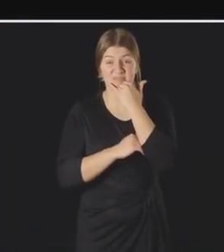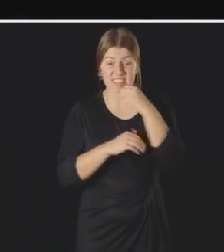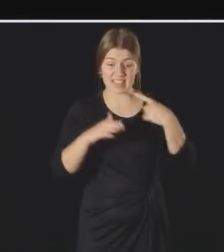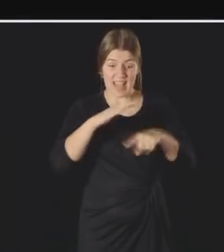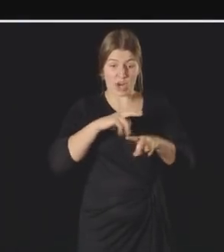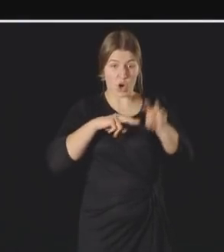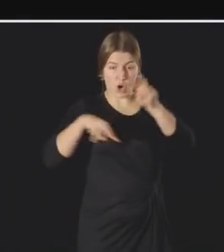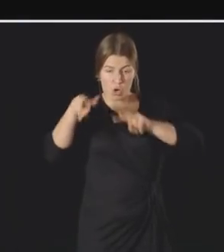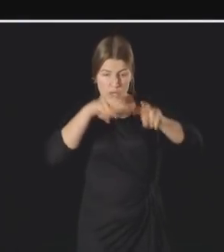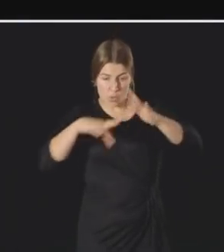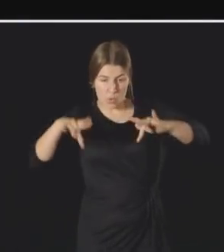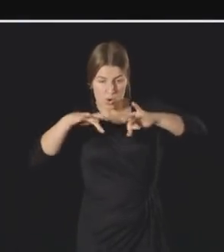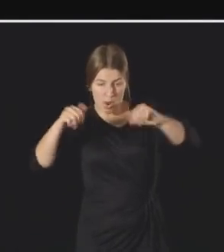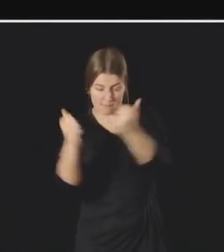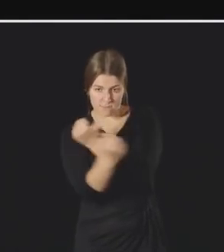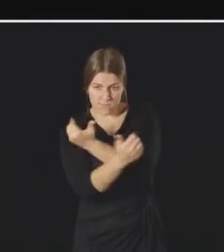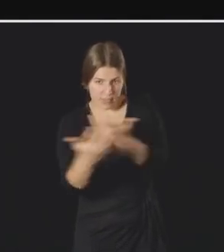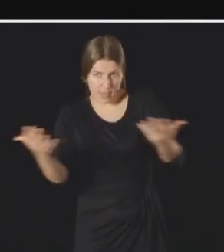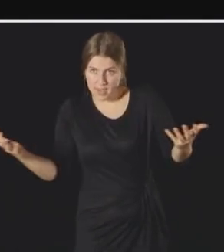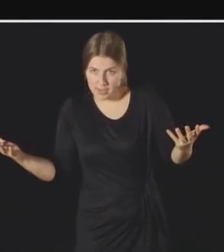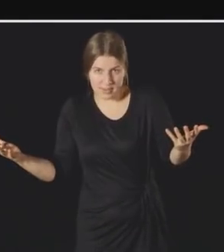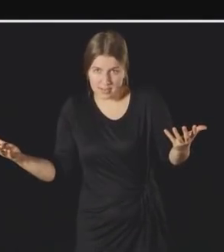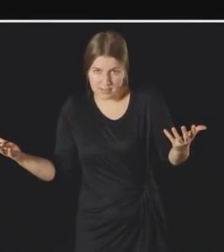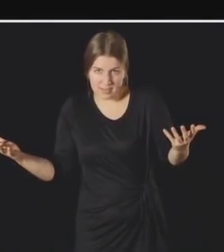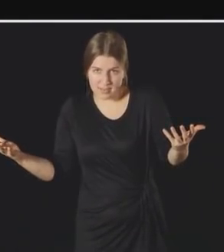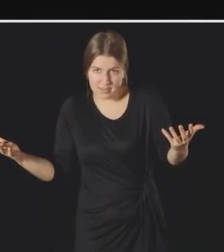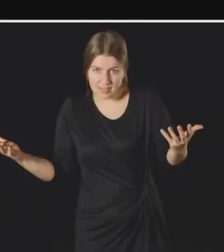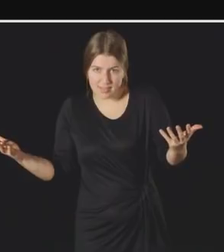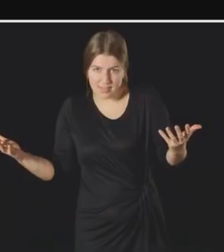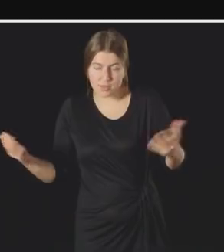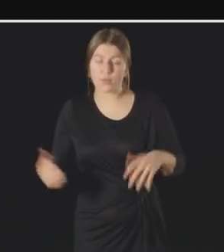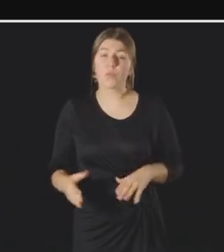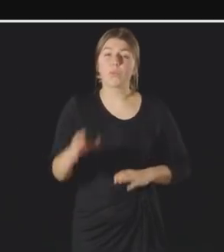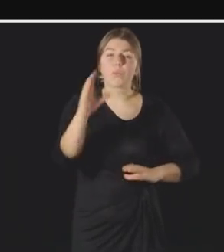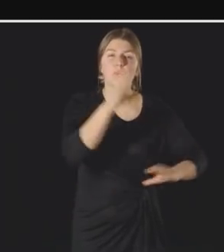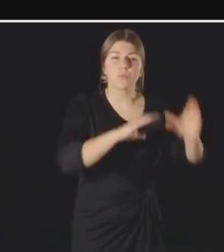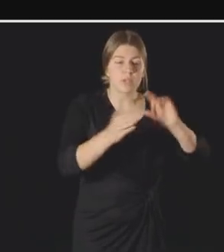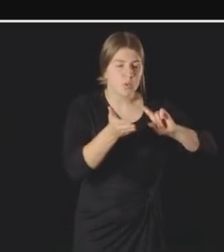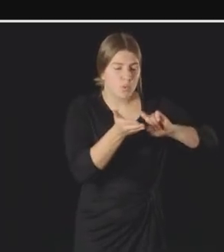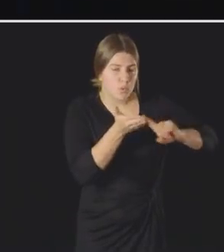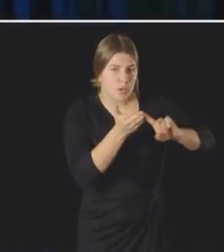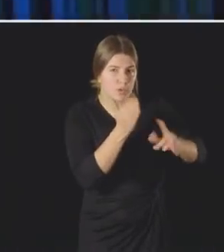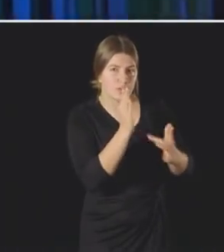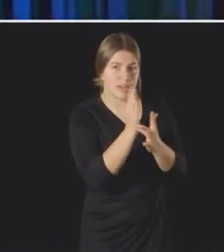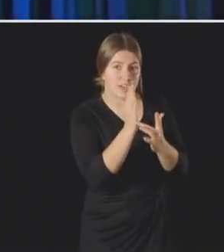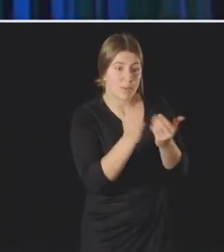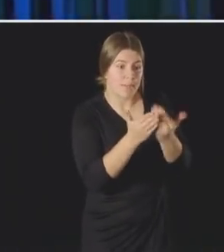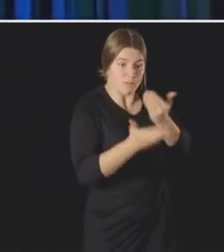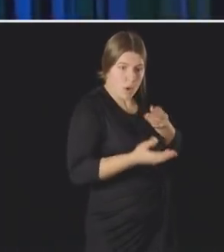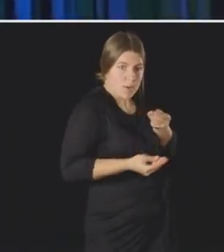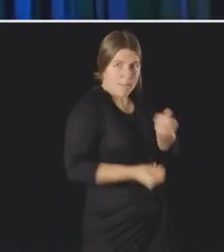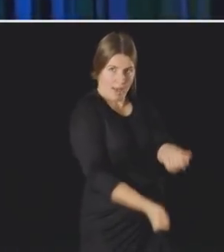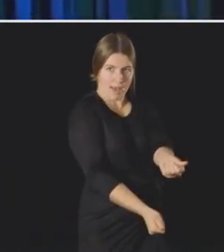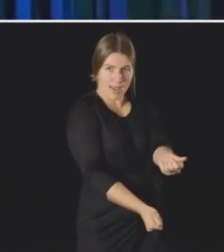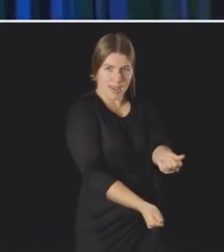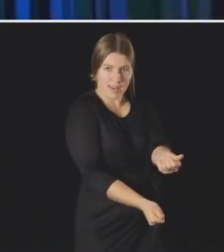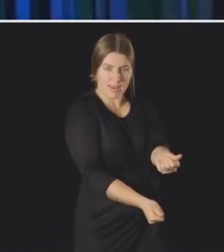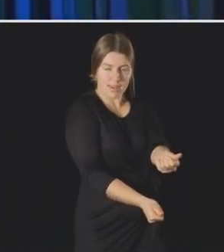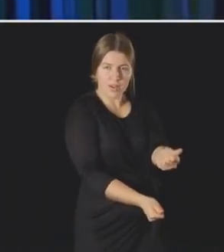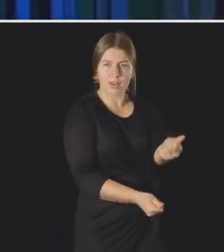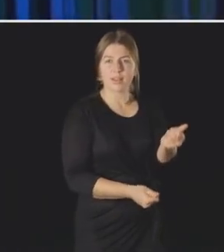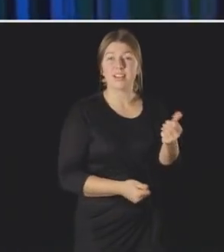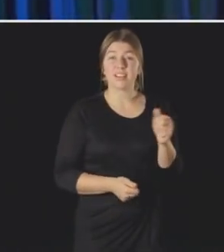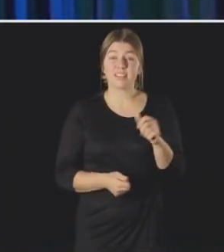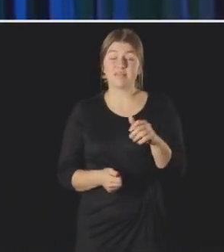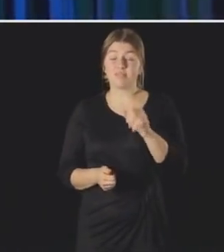Read reviews before buying new devices and downloading new apps. And when an app or software asks you to update,